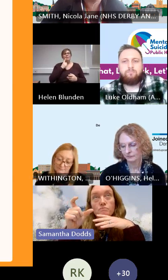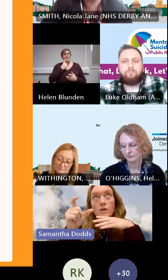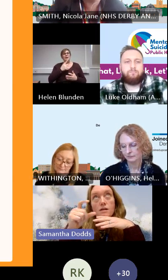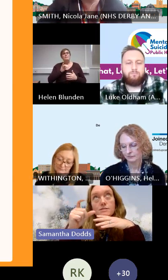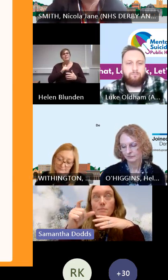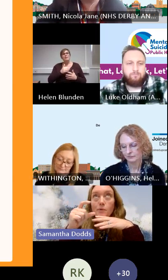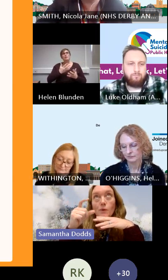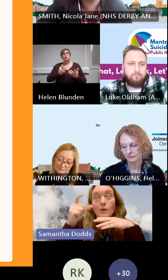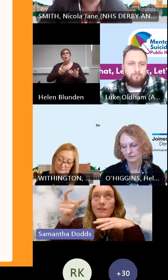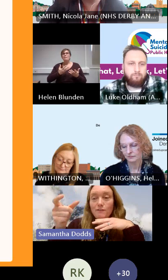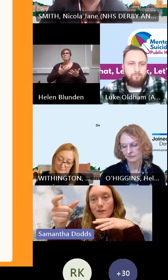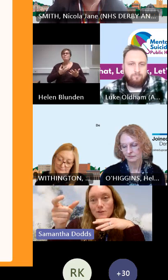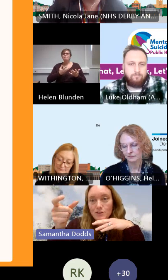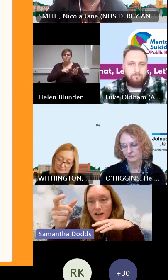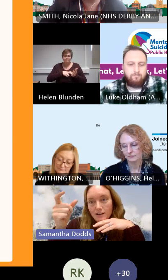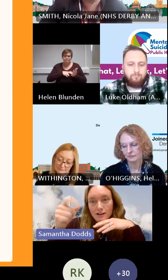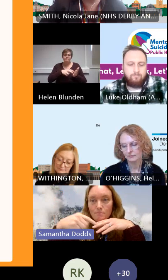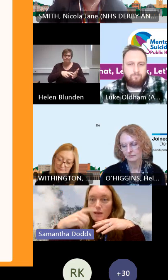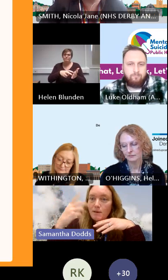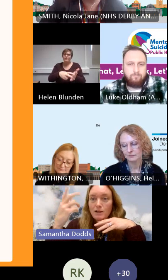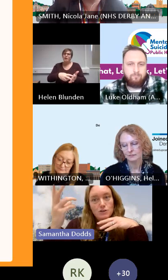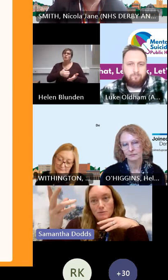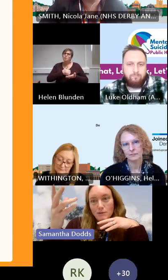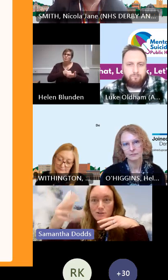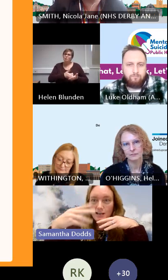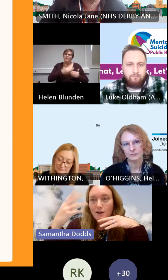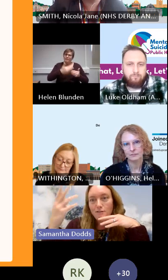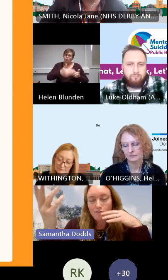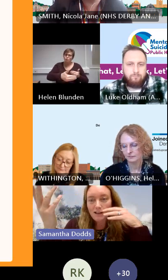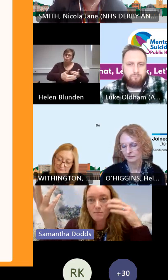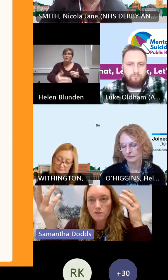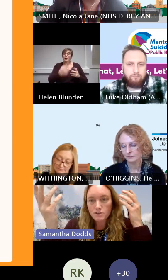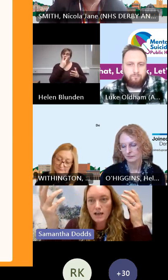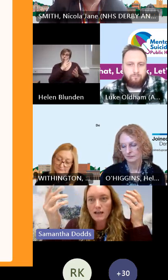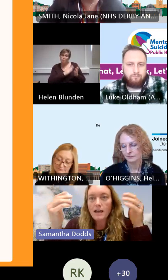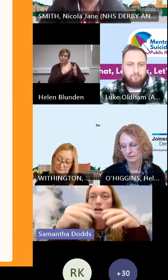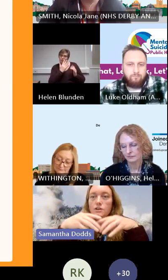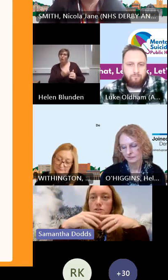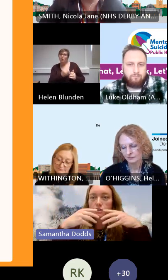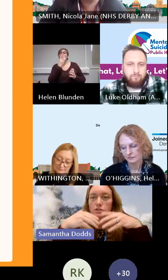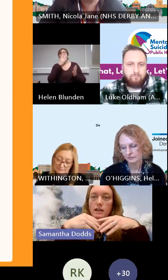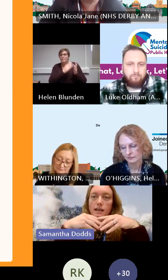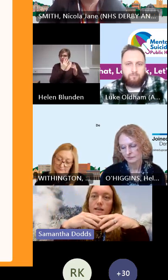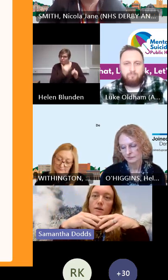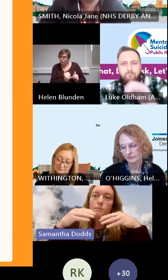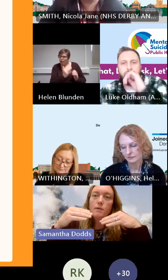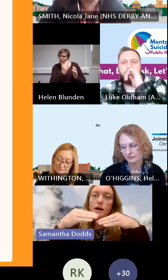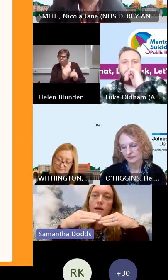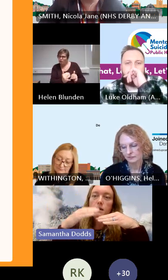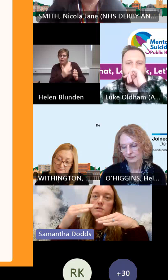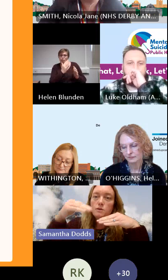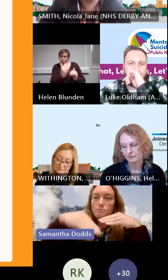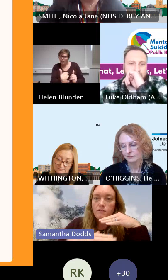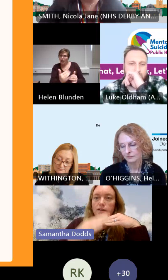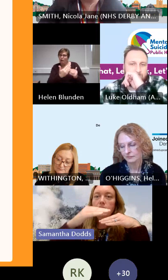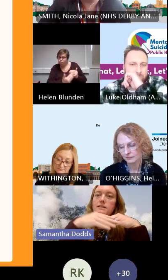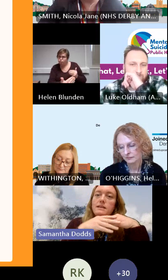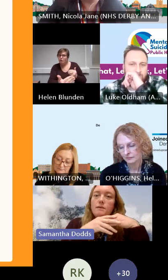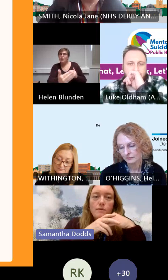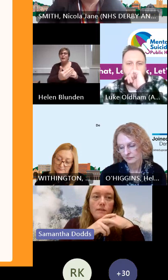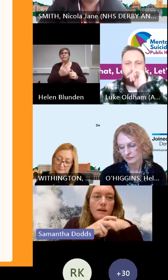scheduled support in the future, maybe a 2-month check or a 3-month check, just to check in, that we might sort